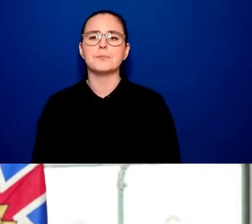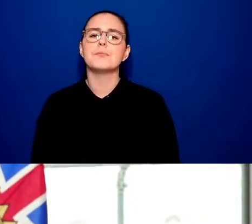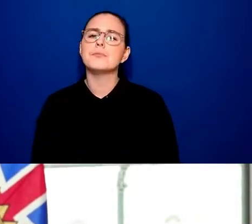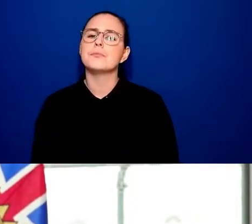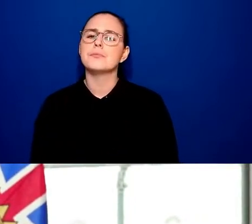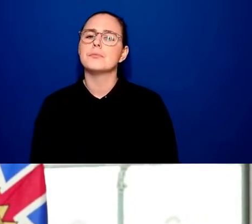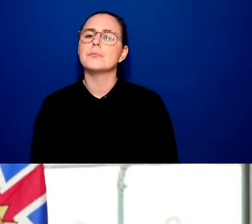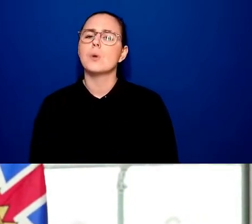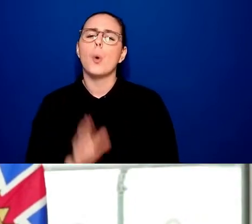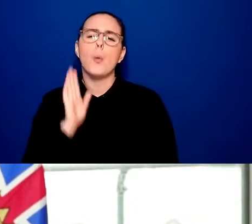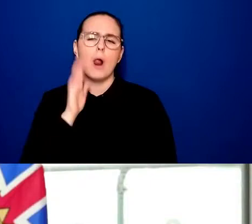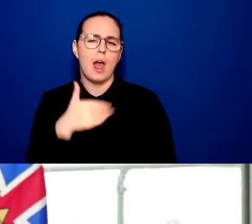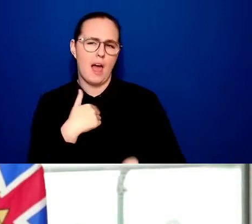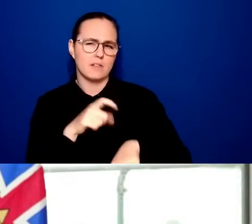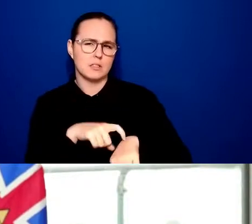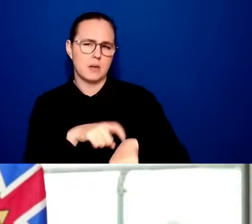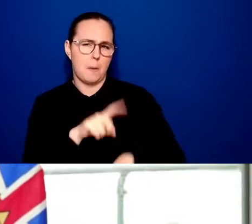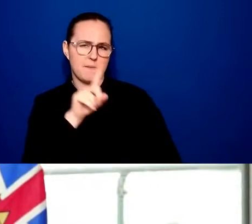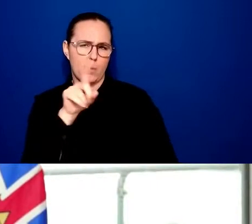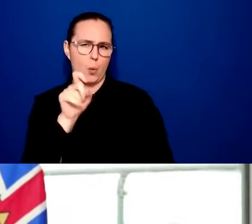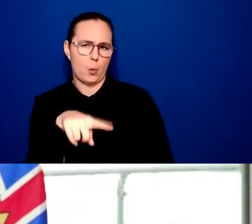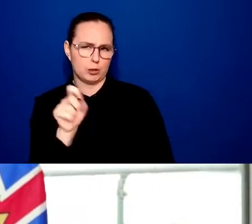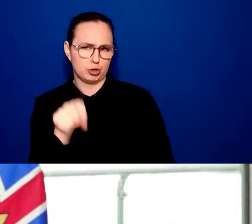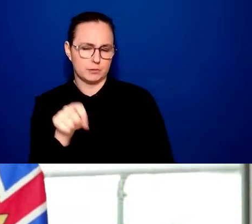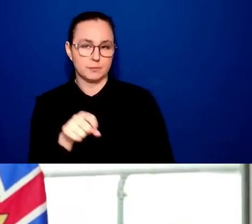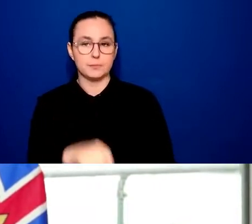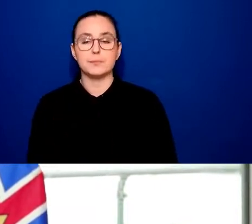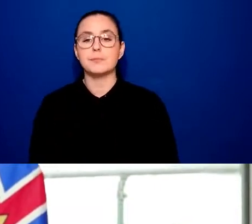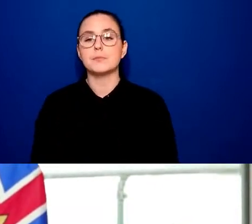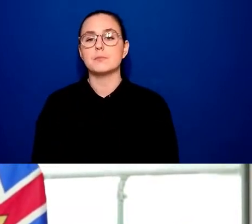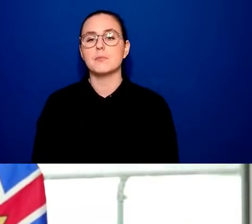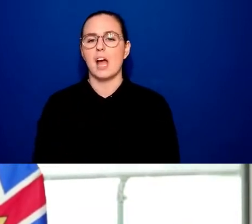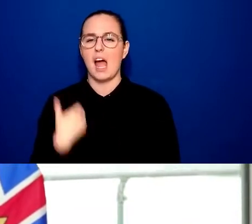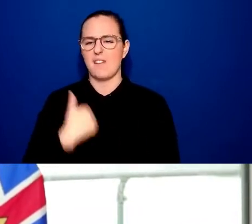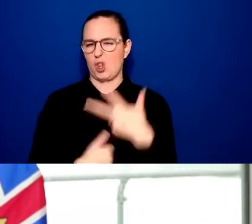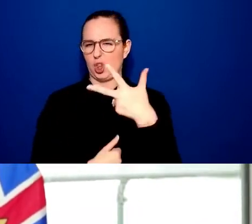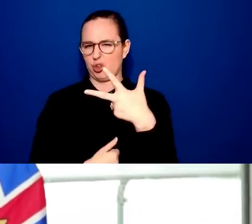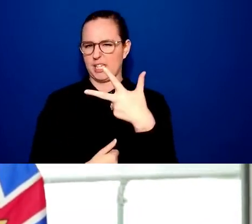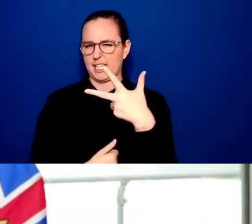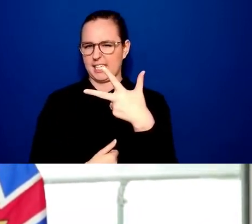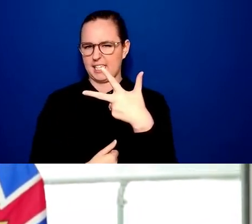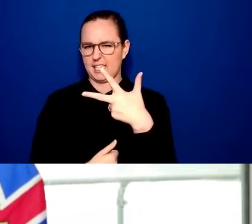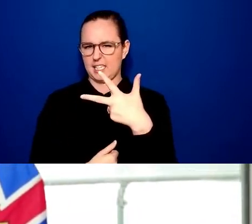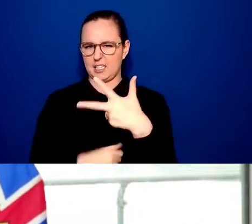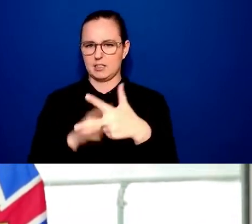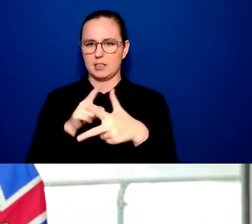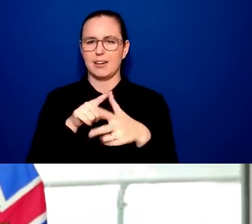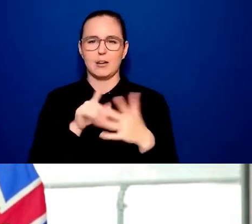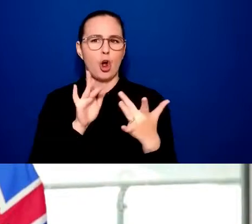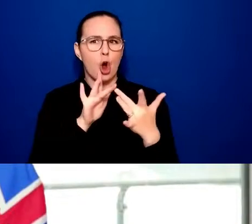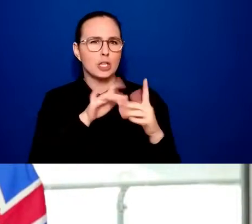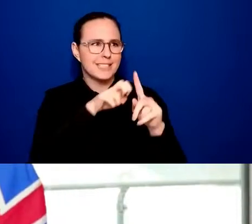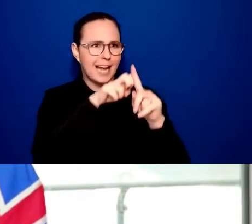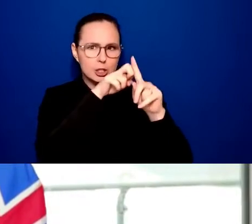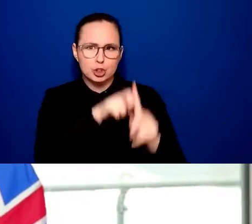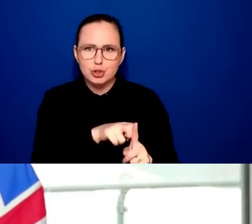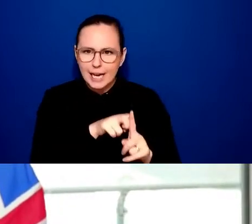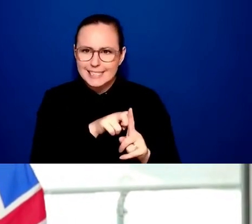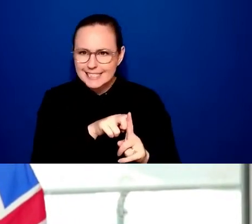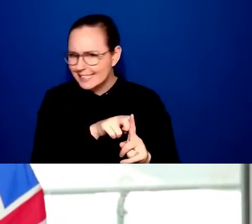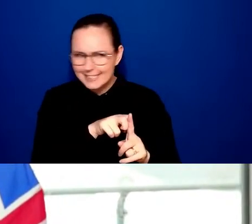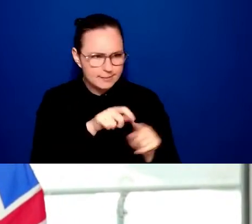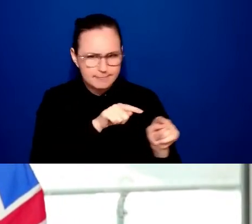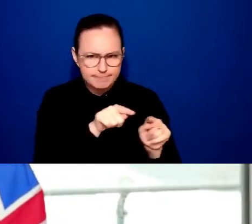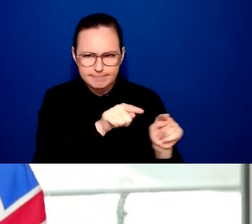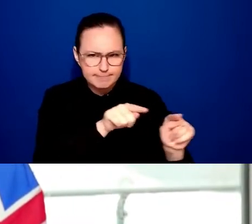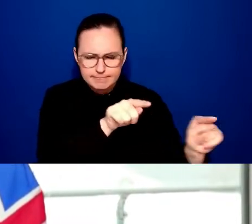for questions as well. Updates on three subjects, essentially the contact tracing capacity to meet needs in all regions of